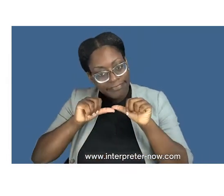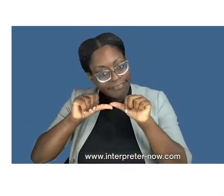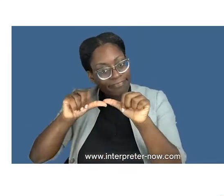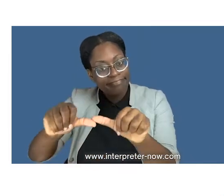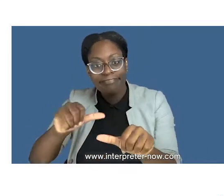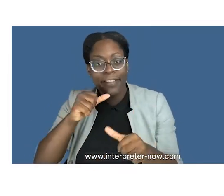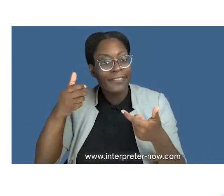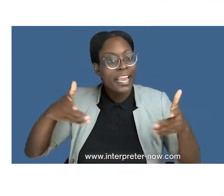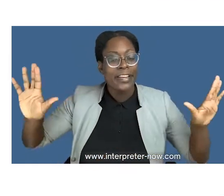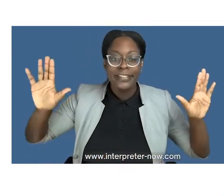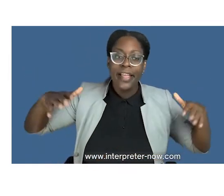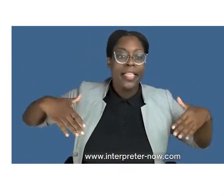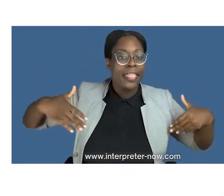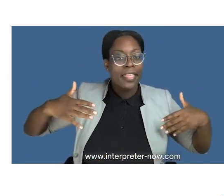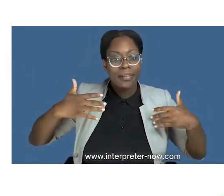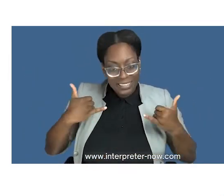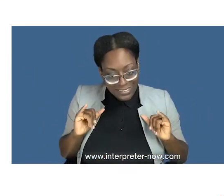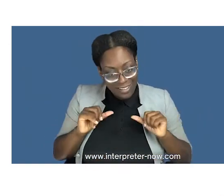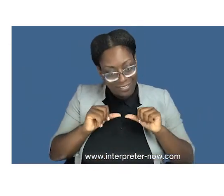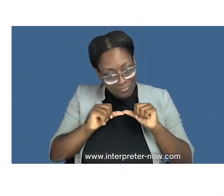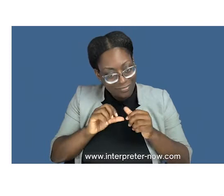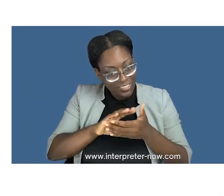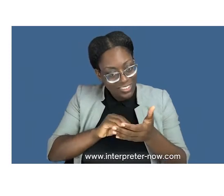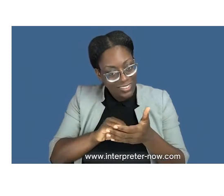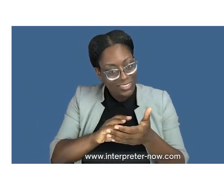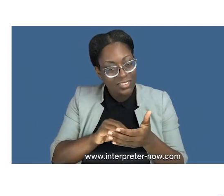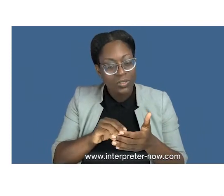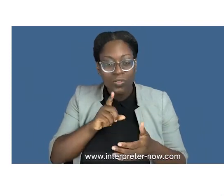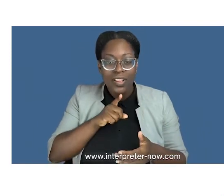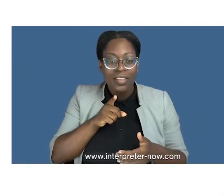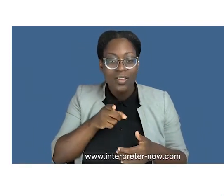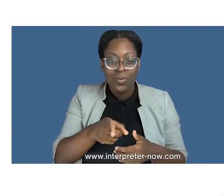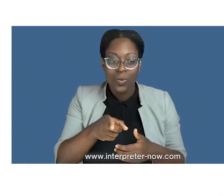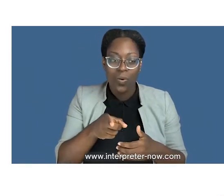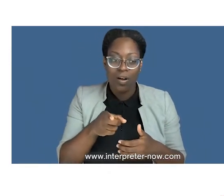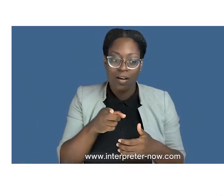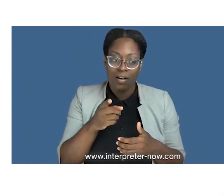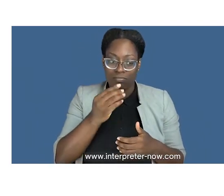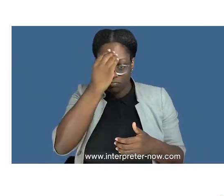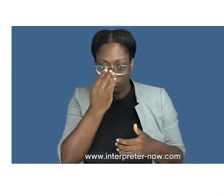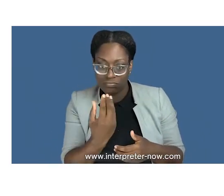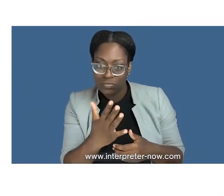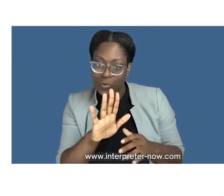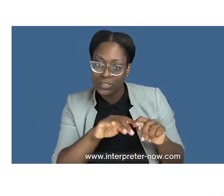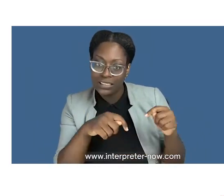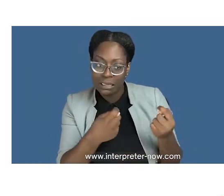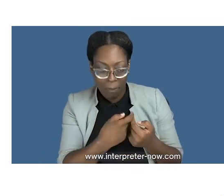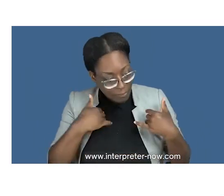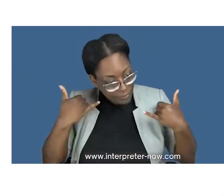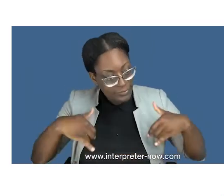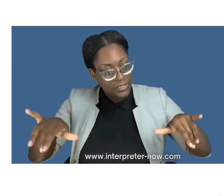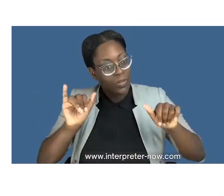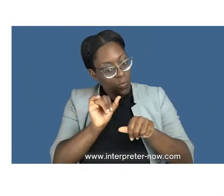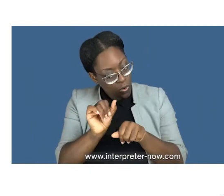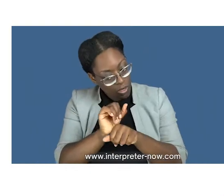working on, maybe you're working on one or two biases or microaggressions. You let your team know that you're working on it and invite them to call